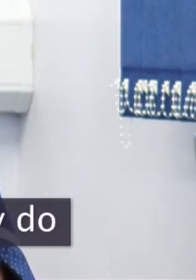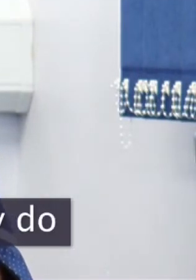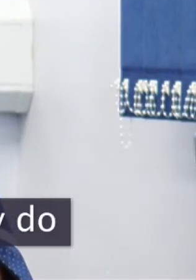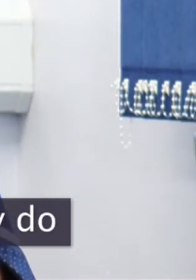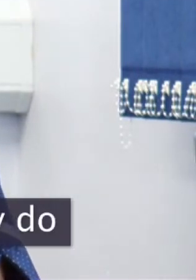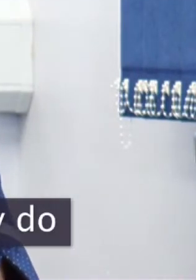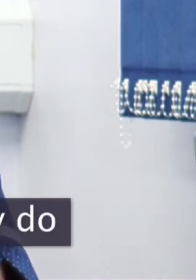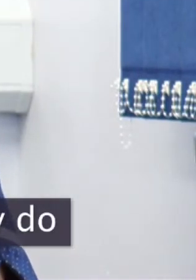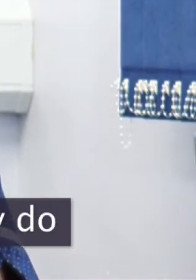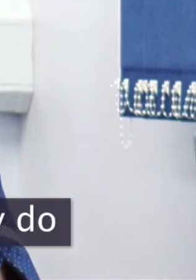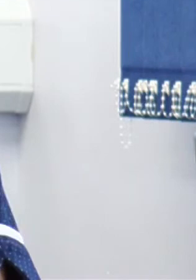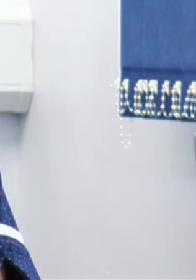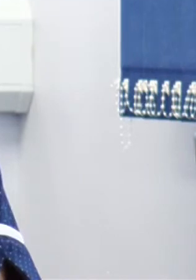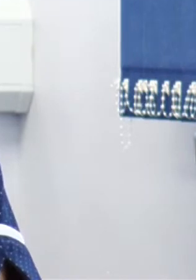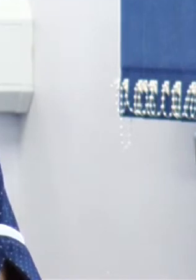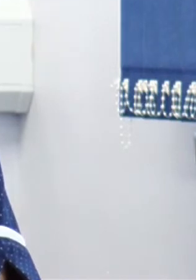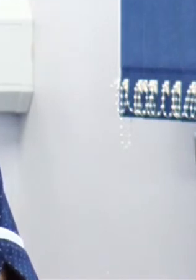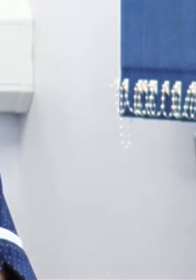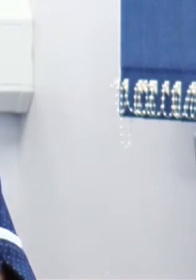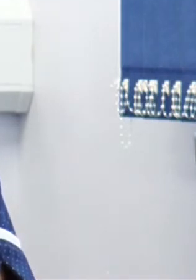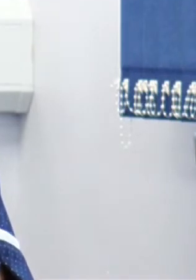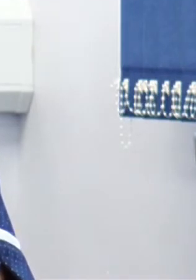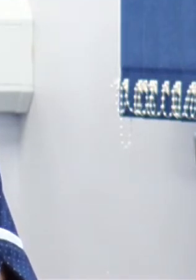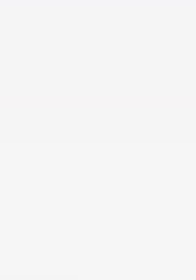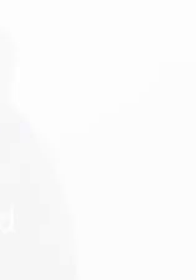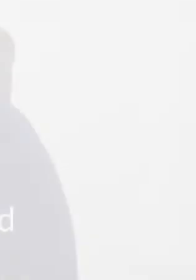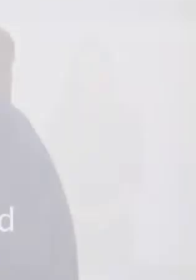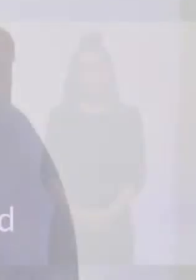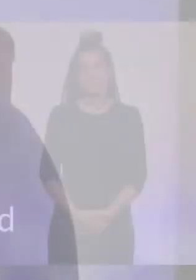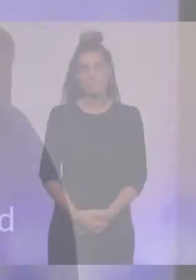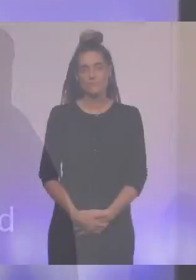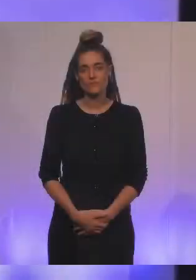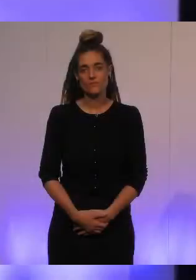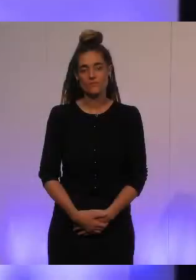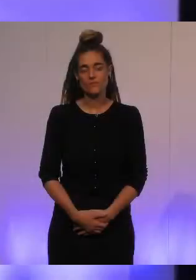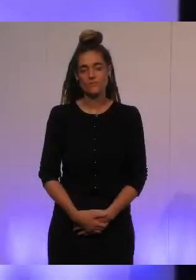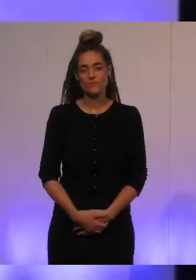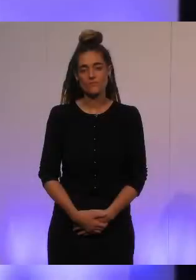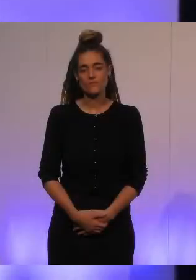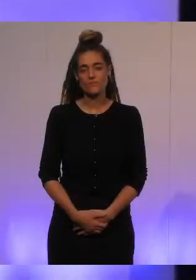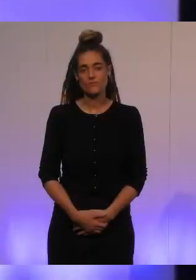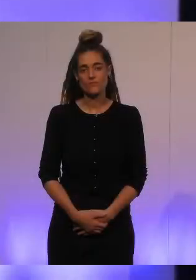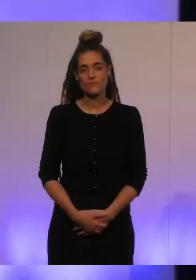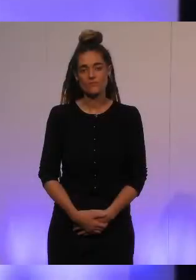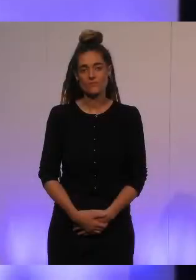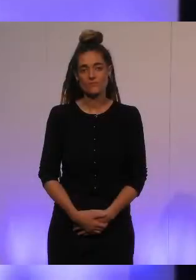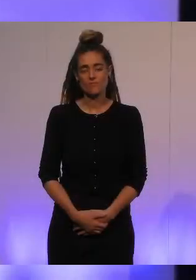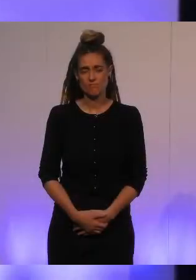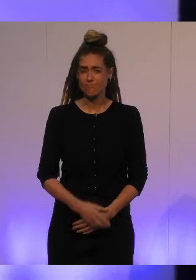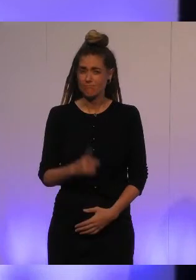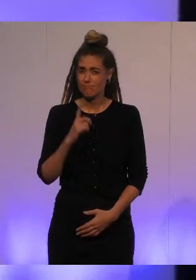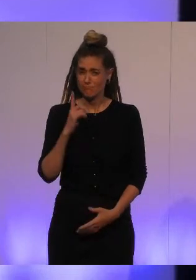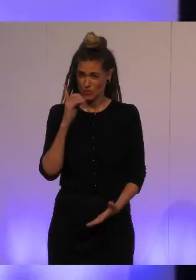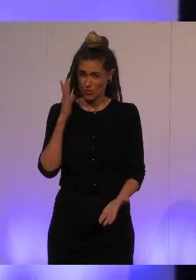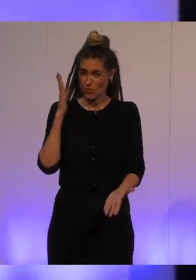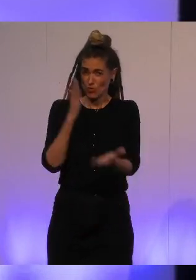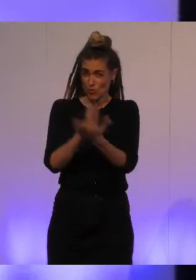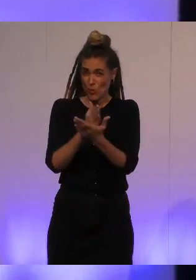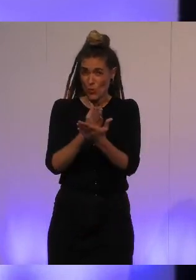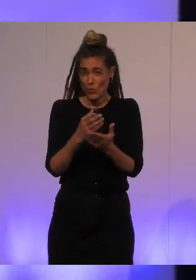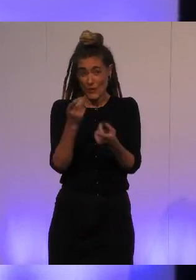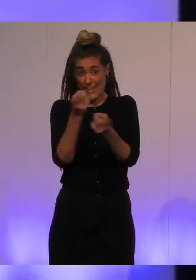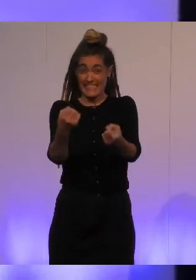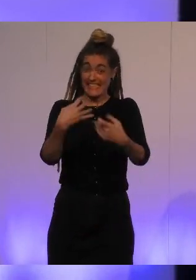to patients, and we can only do that listening to patients. Hello, my name. It's true what they say, that your